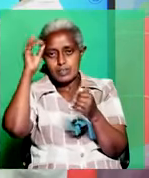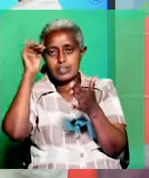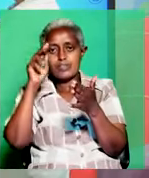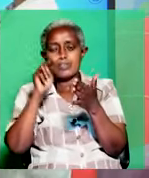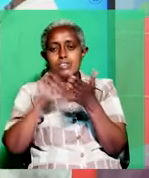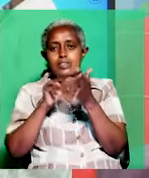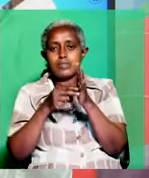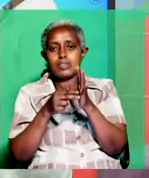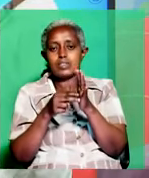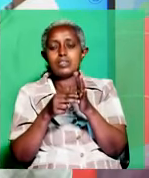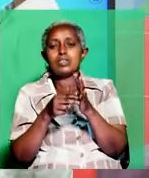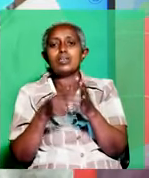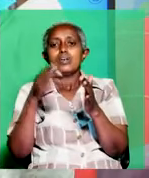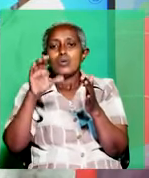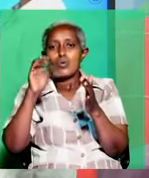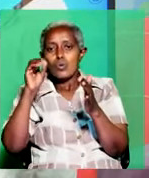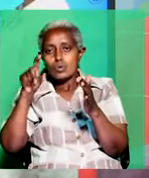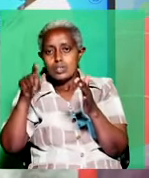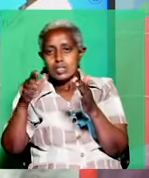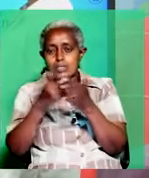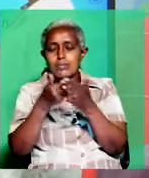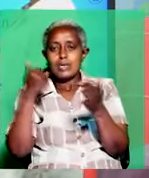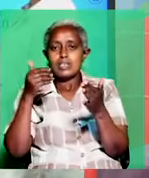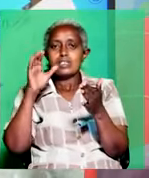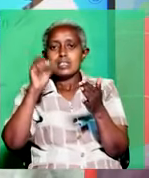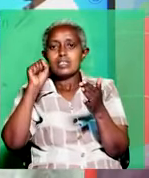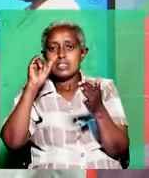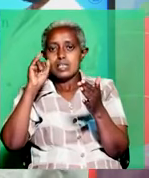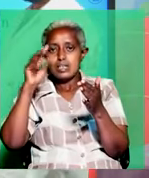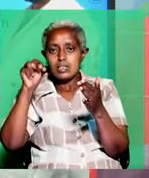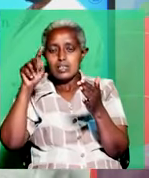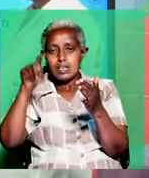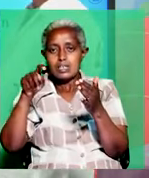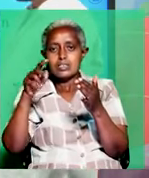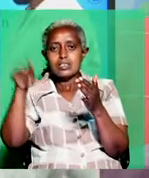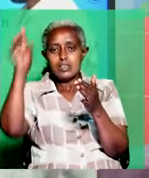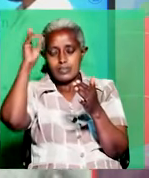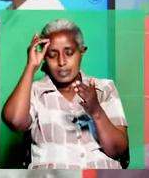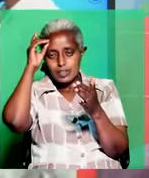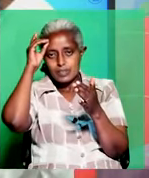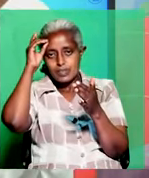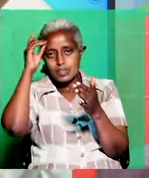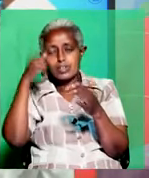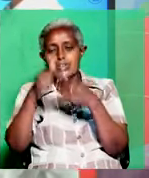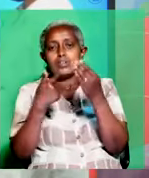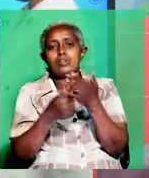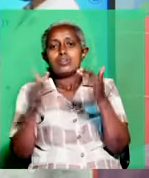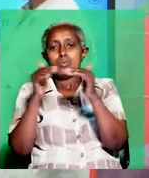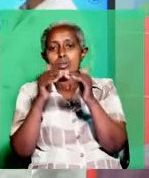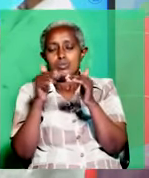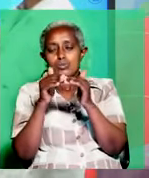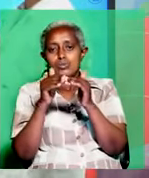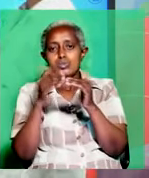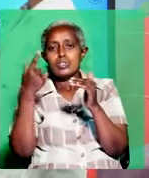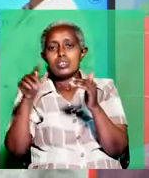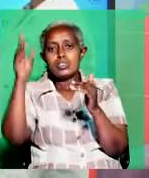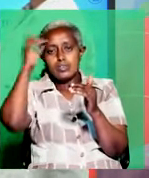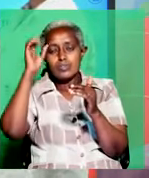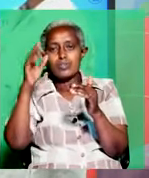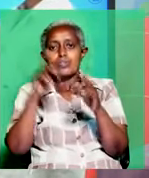it is cos x minus x sin x derivative. So this equal to the derivative